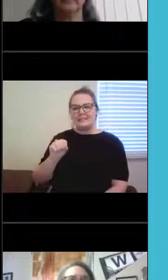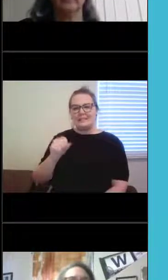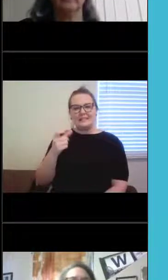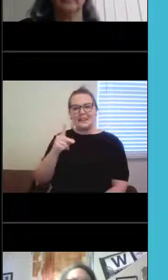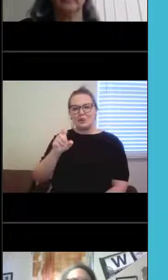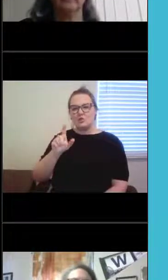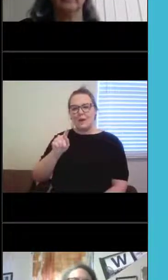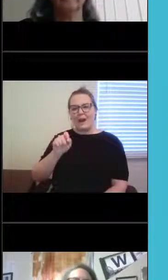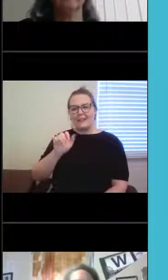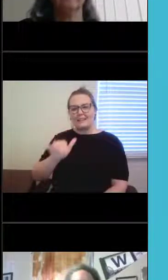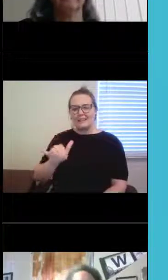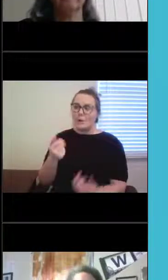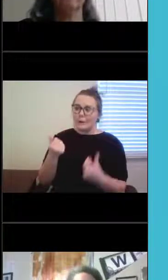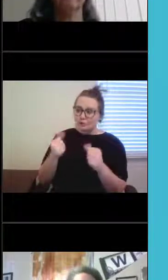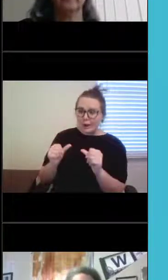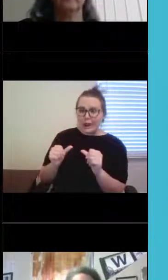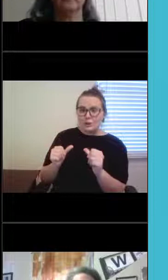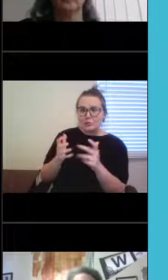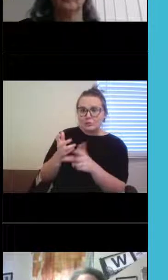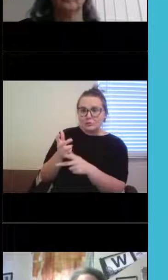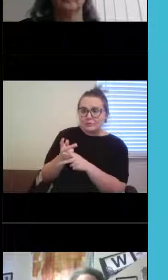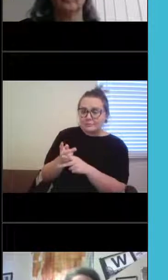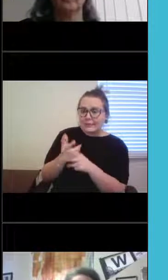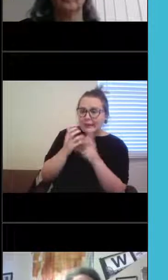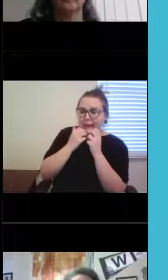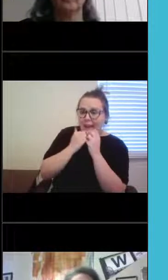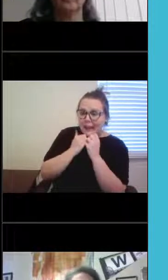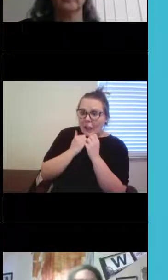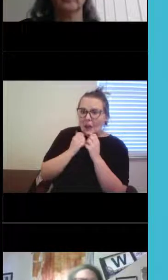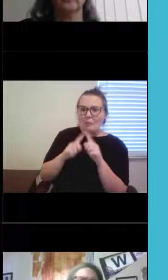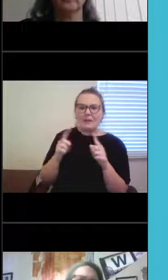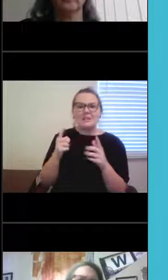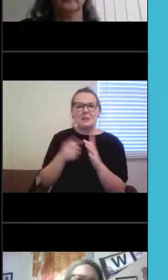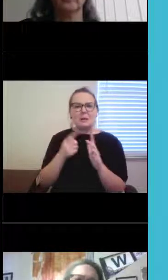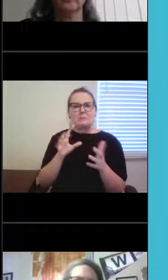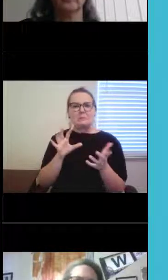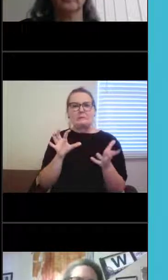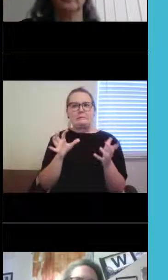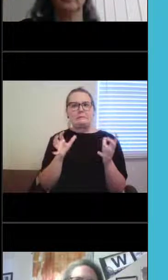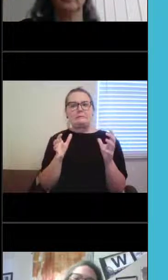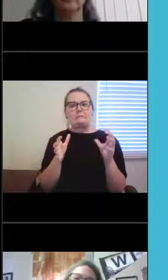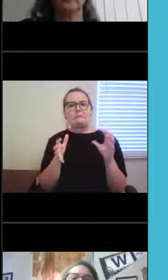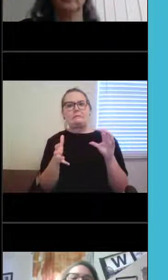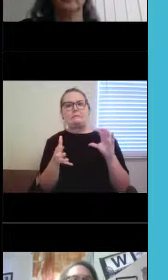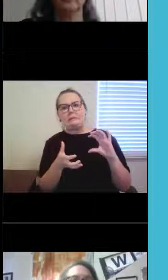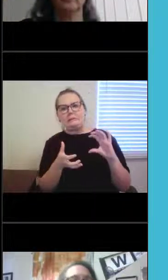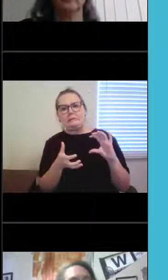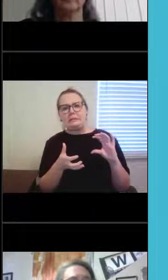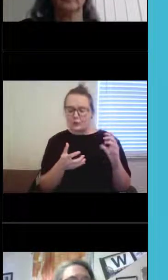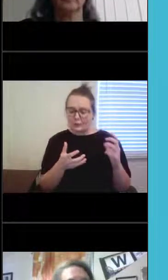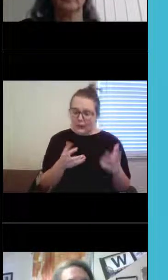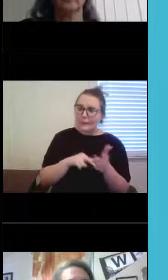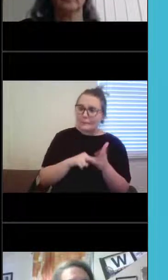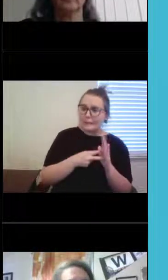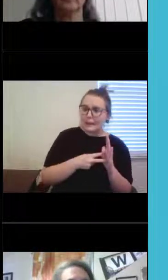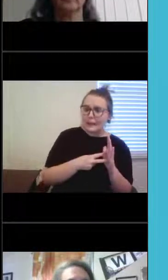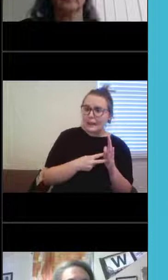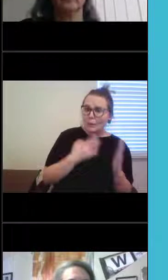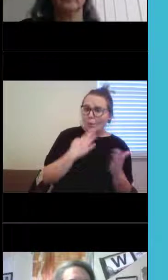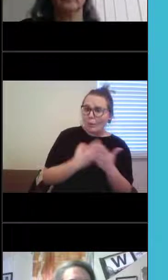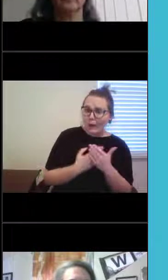what starts as caring often gets kind of warped and misdirected on the way from their heart to their mouth.